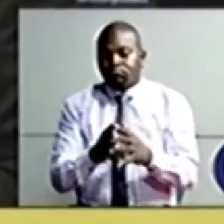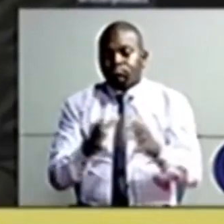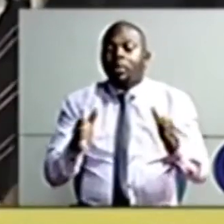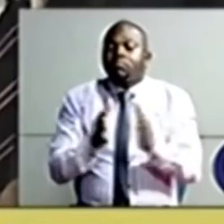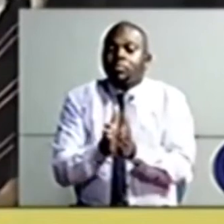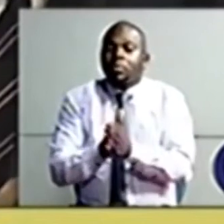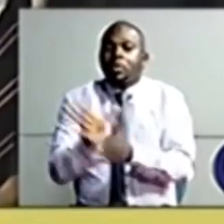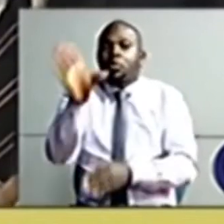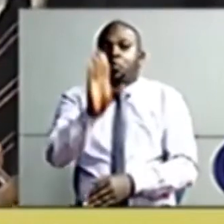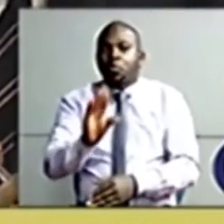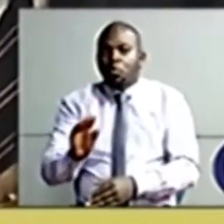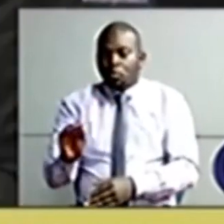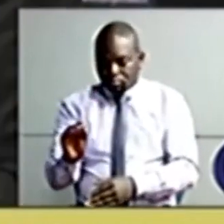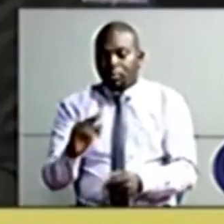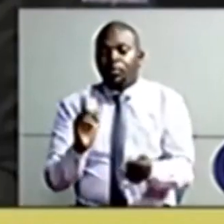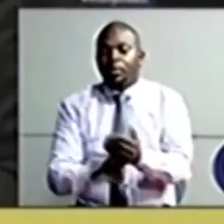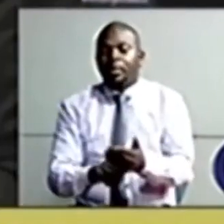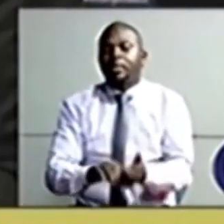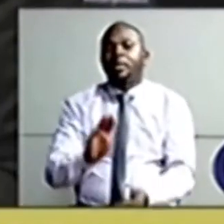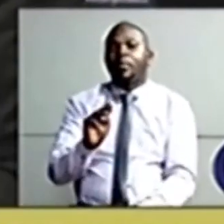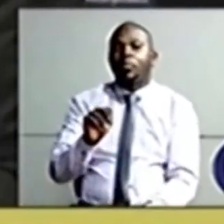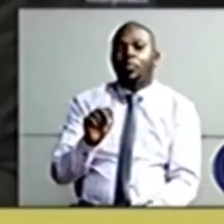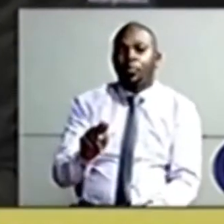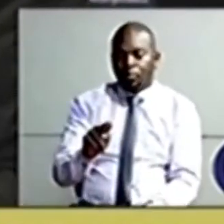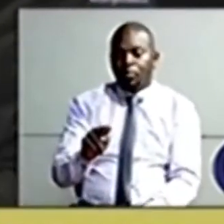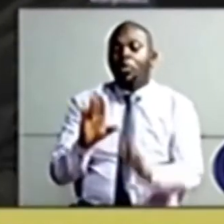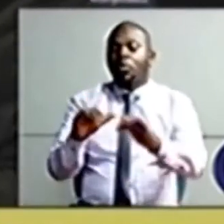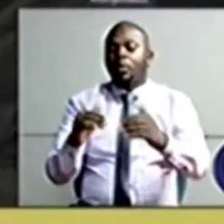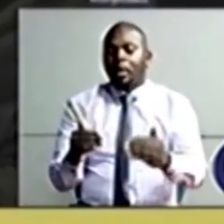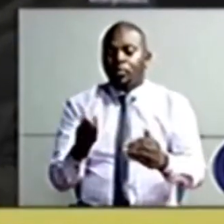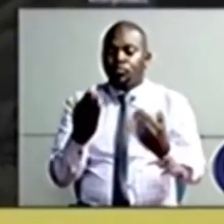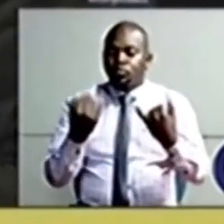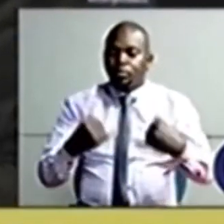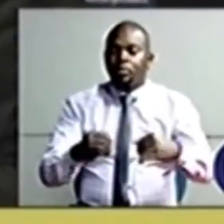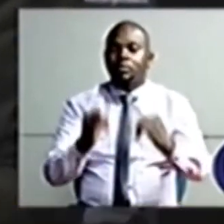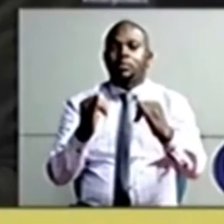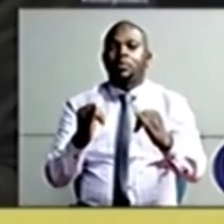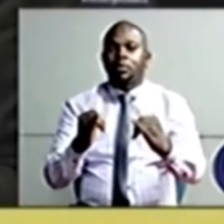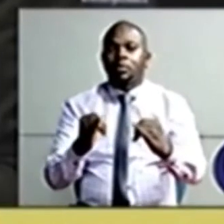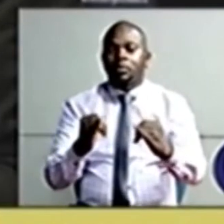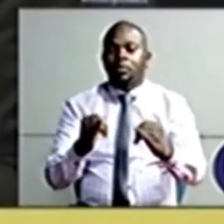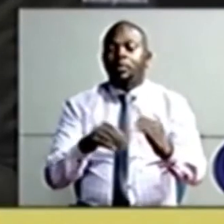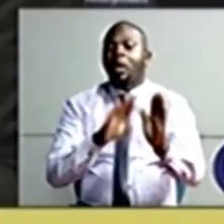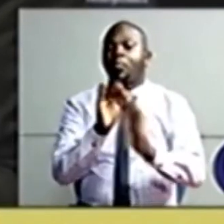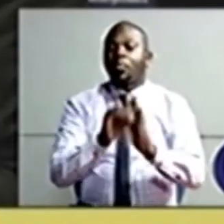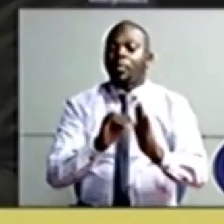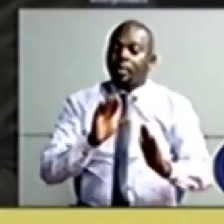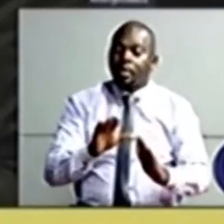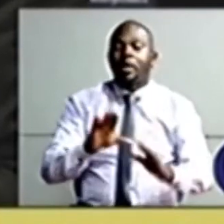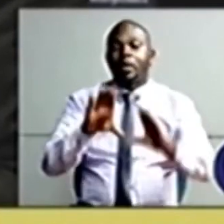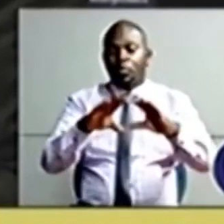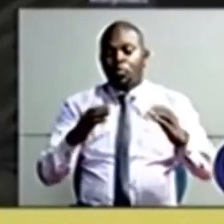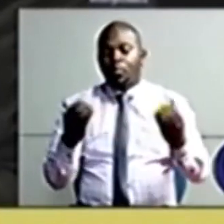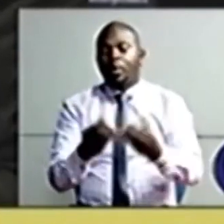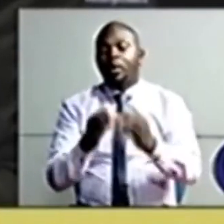their resolution to get a memorandum of understanding on how to implement the USMID program in their communities